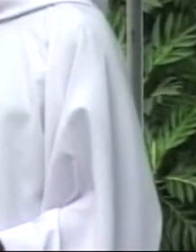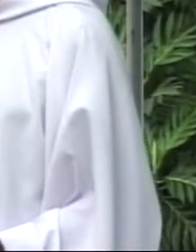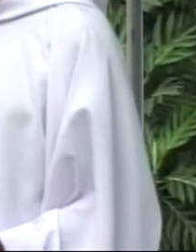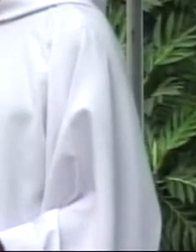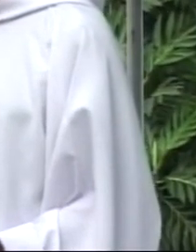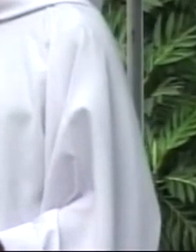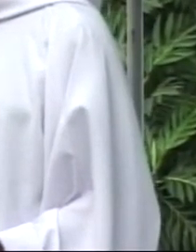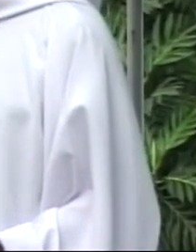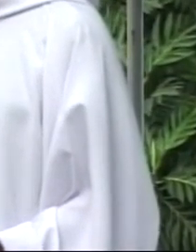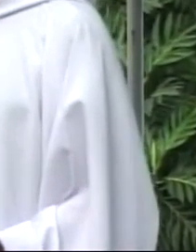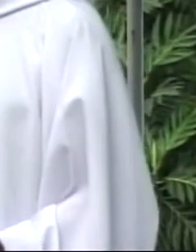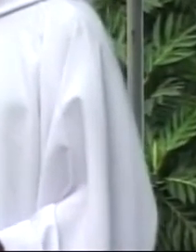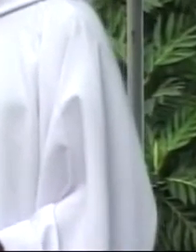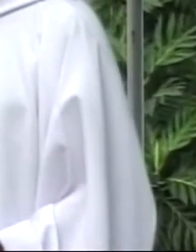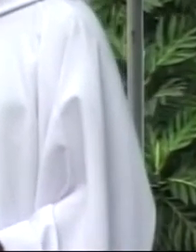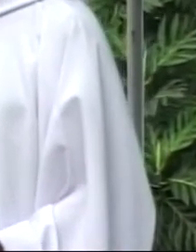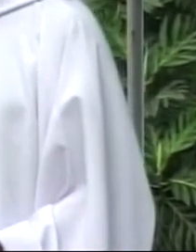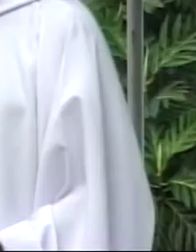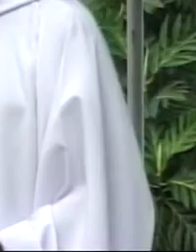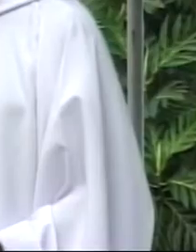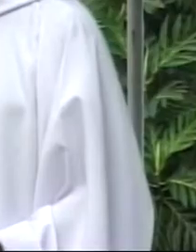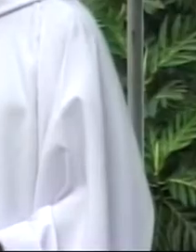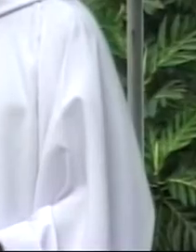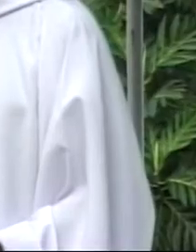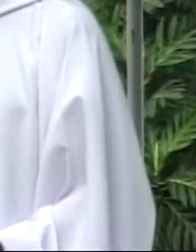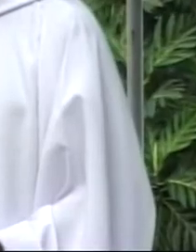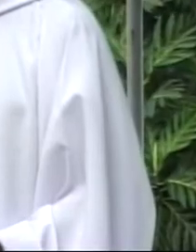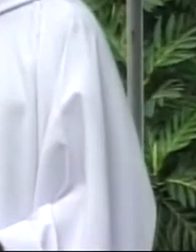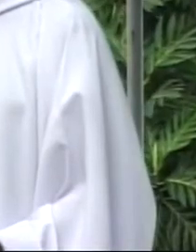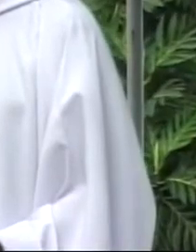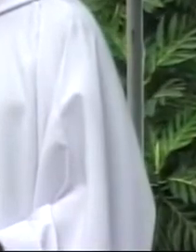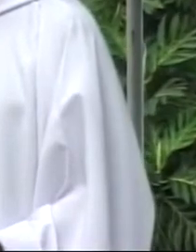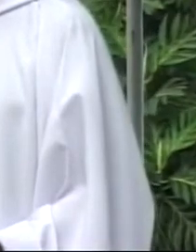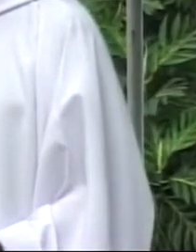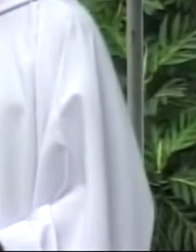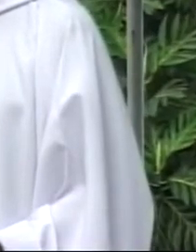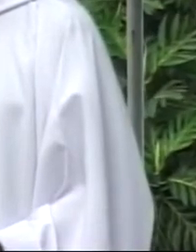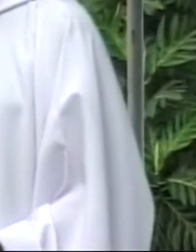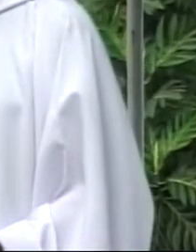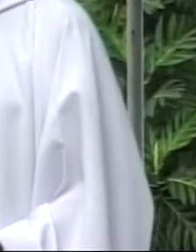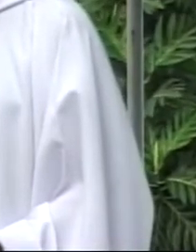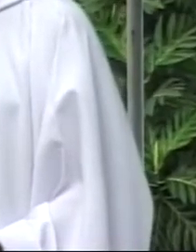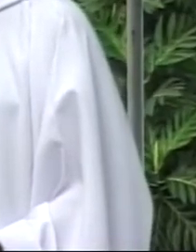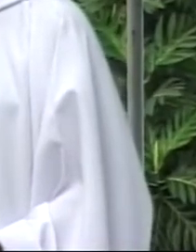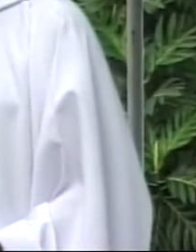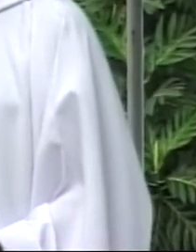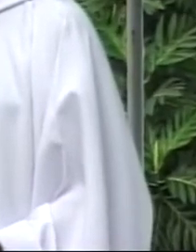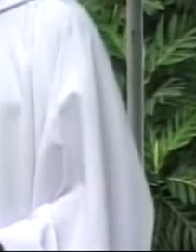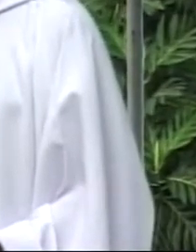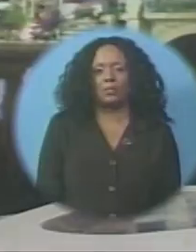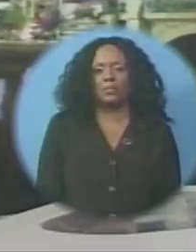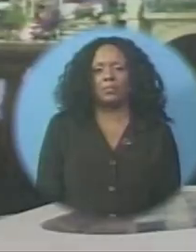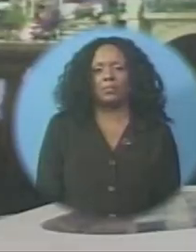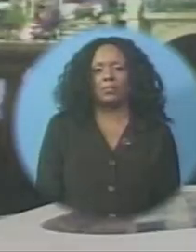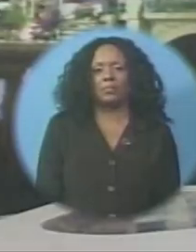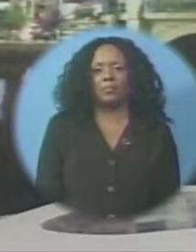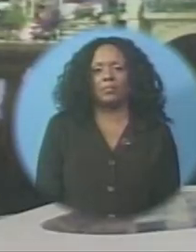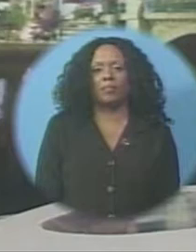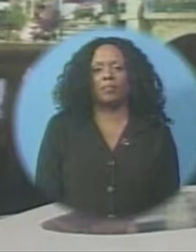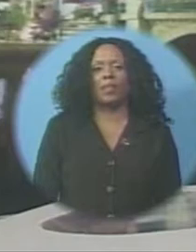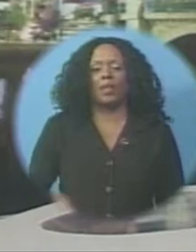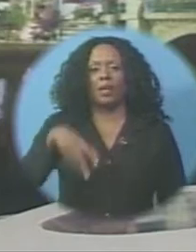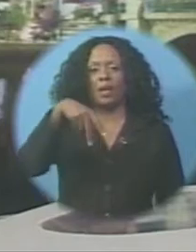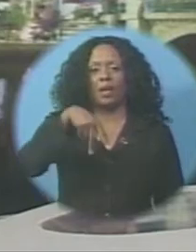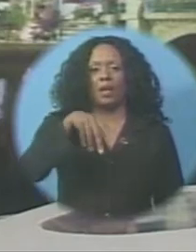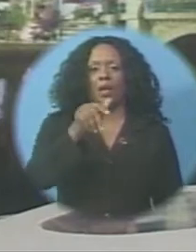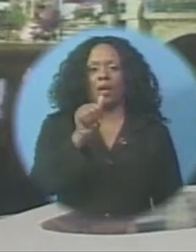a food fair, and this is dedicated to none other than Carmita Fraser. An acting